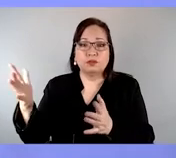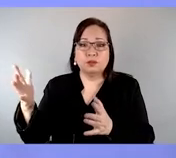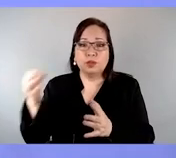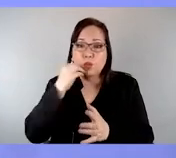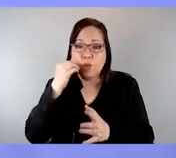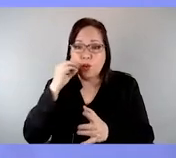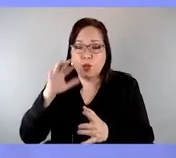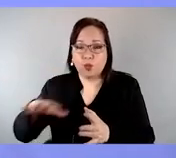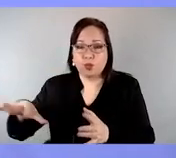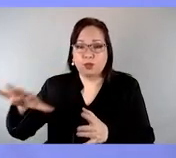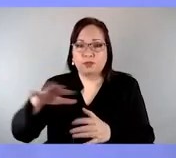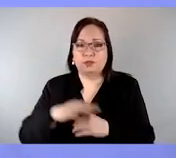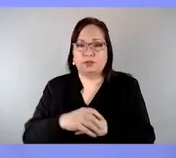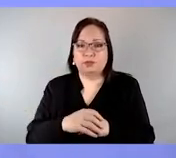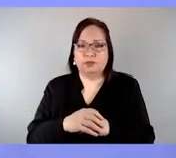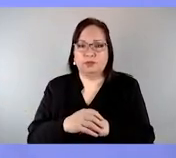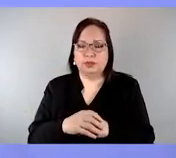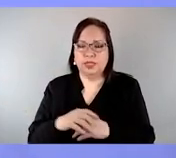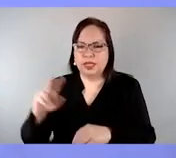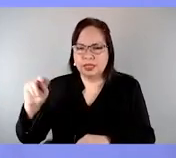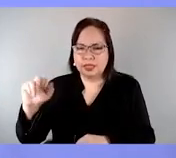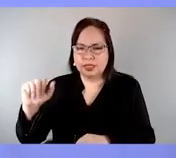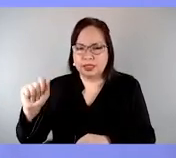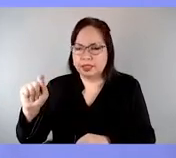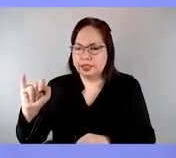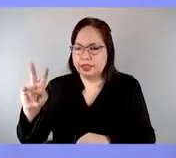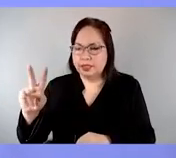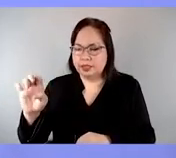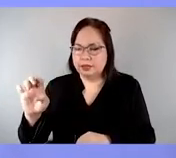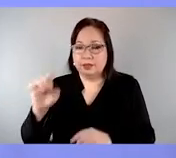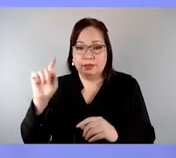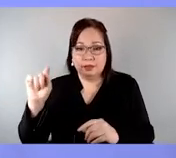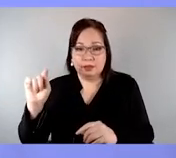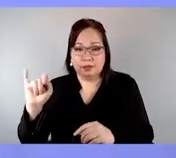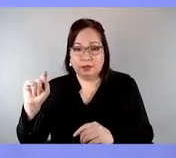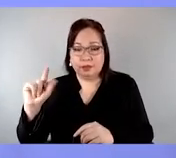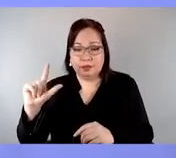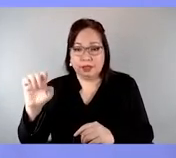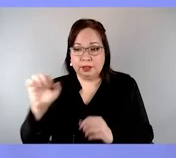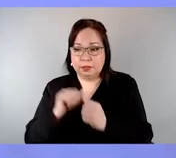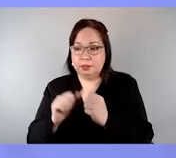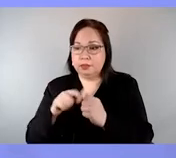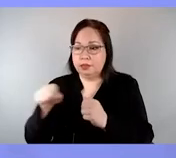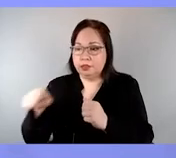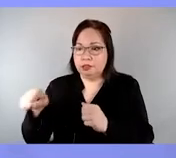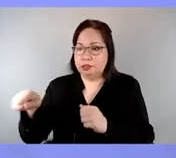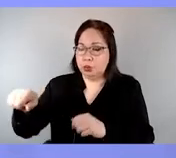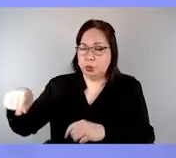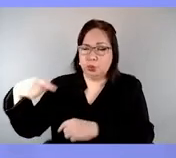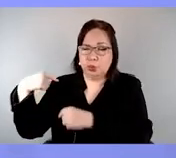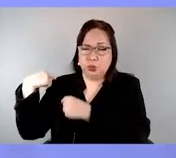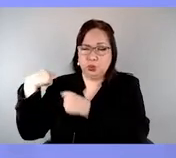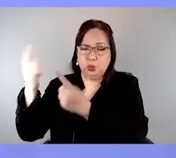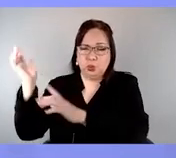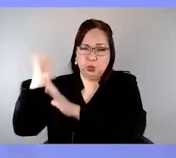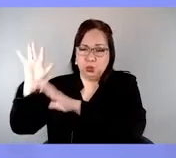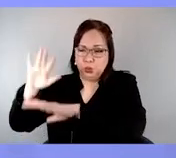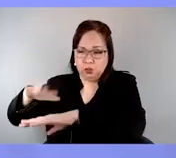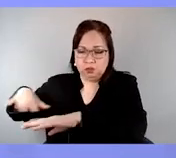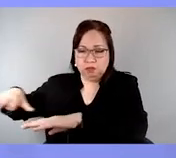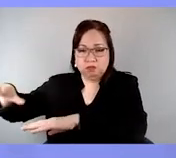which is a legal concept that actually recognizes time immemorial